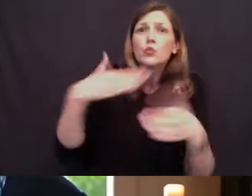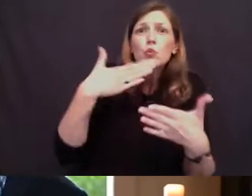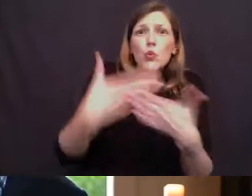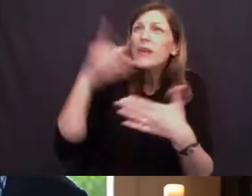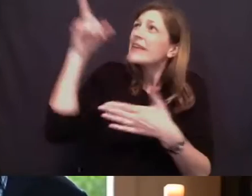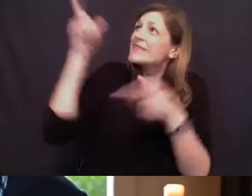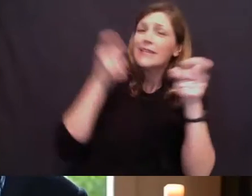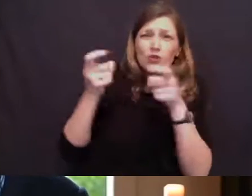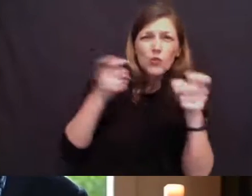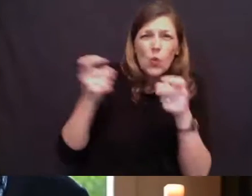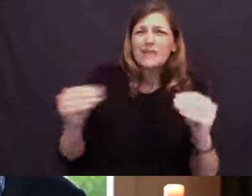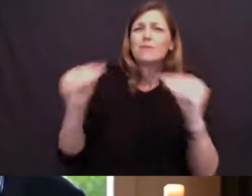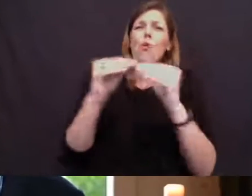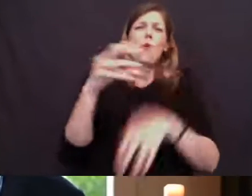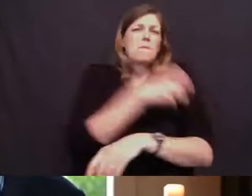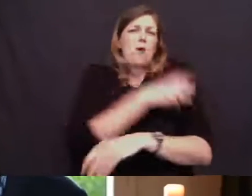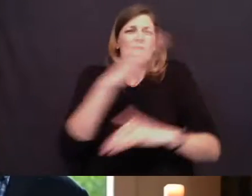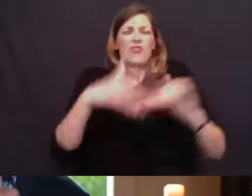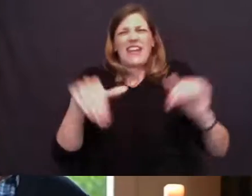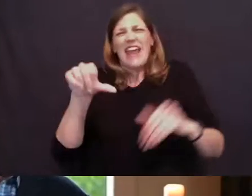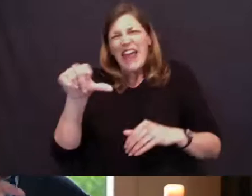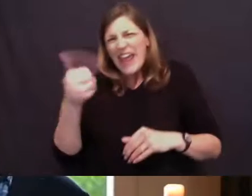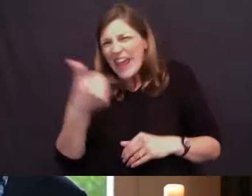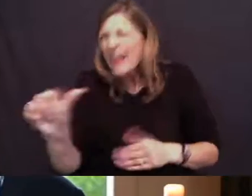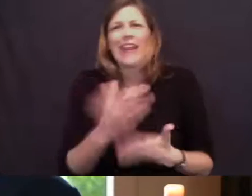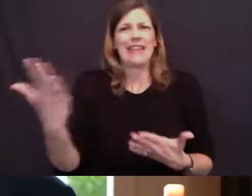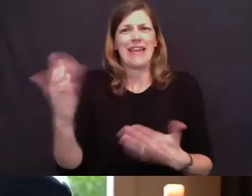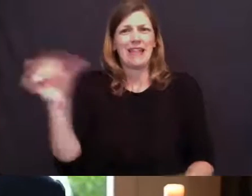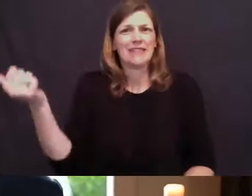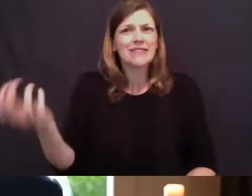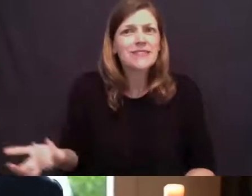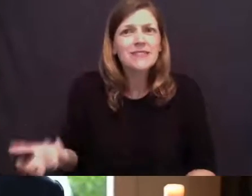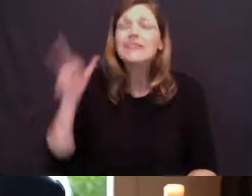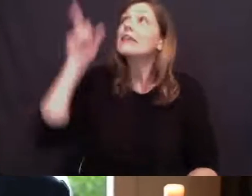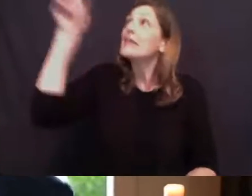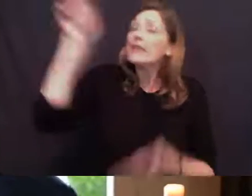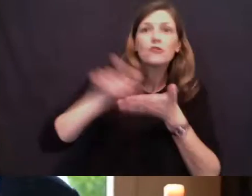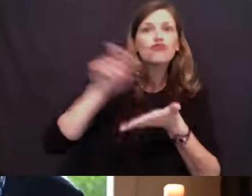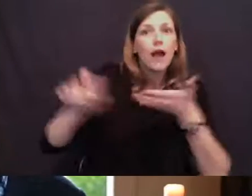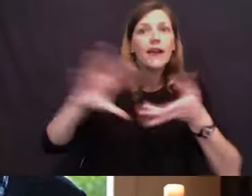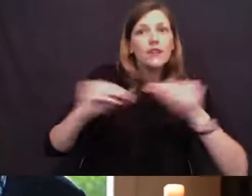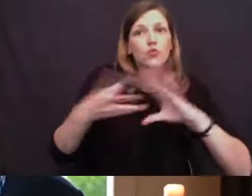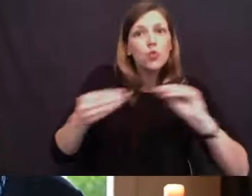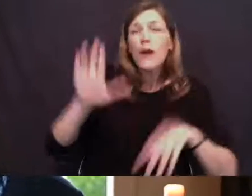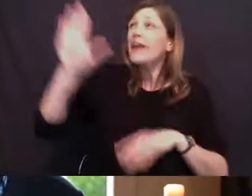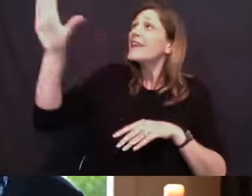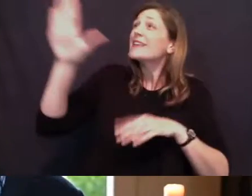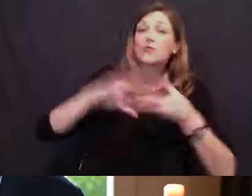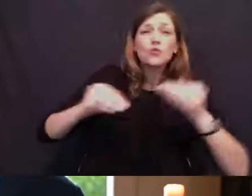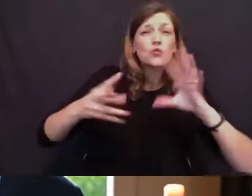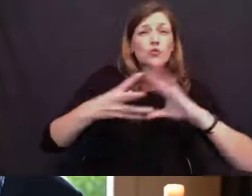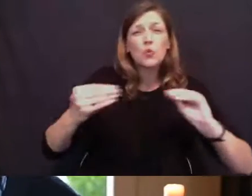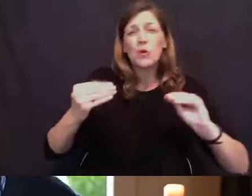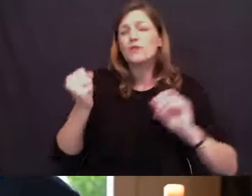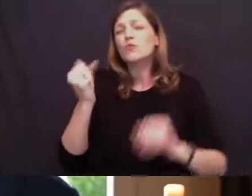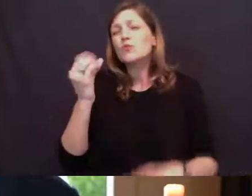and he's more powerful than anything else in this world. He is writing a story. His story that he's writing is absolutely so